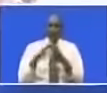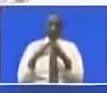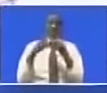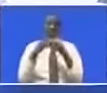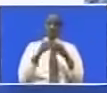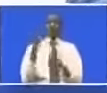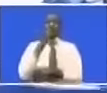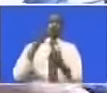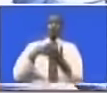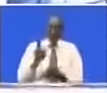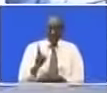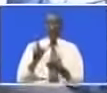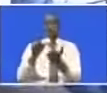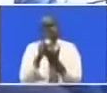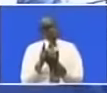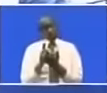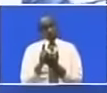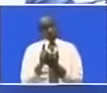Kulipa ile loan